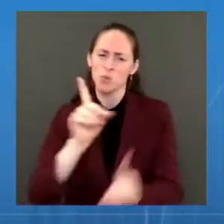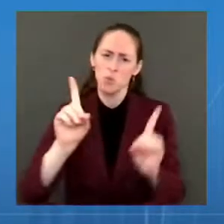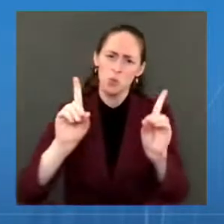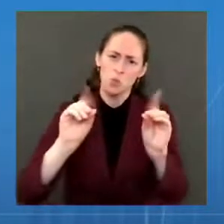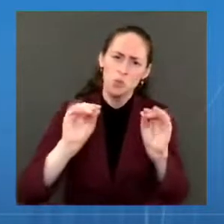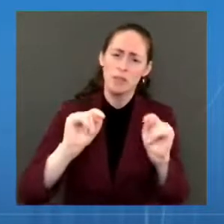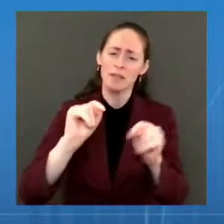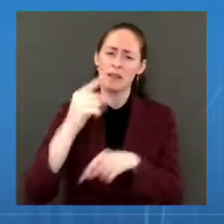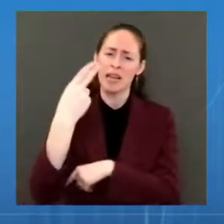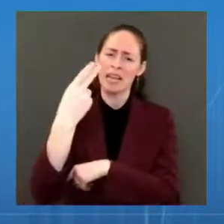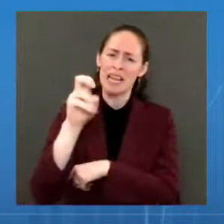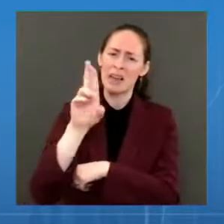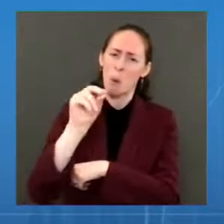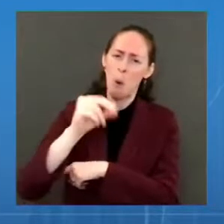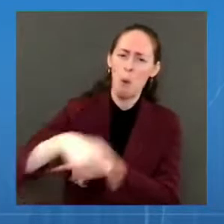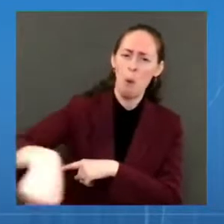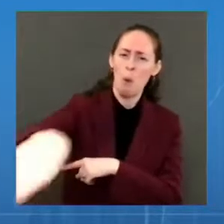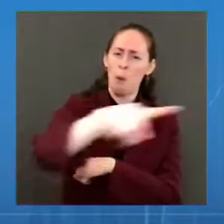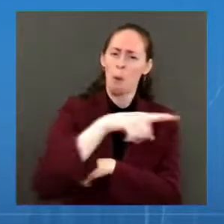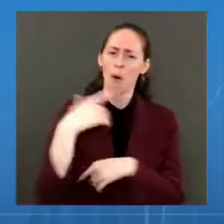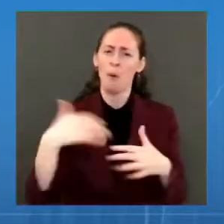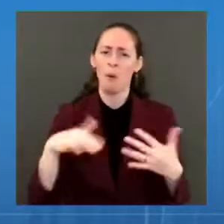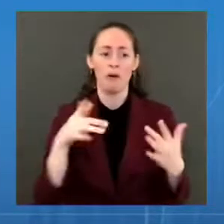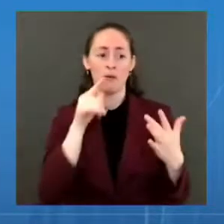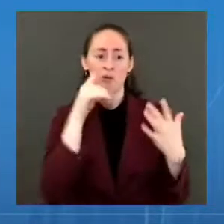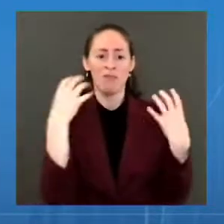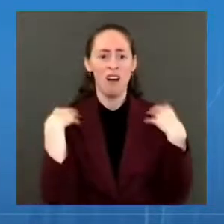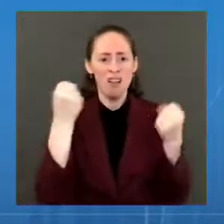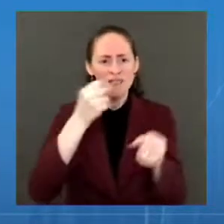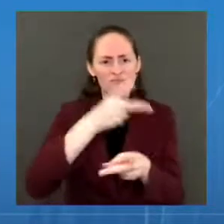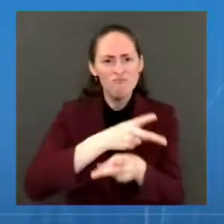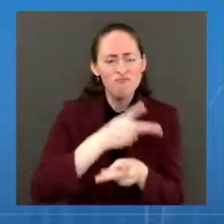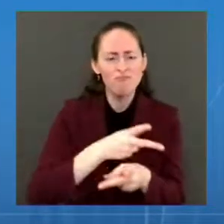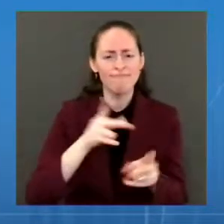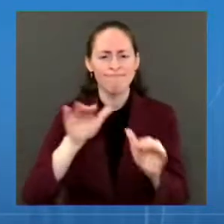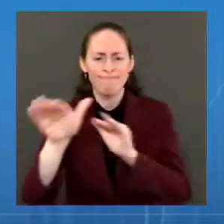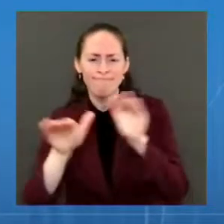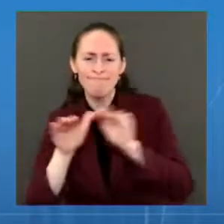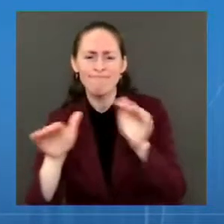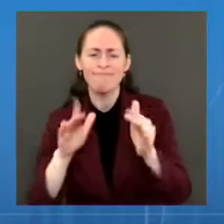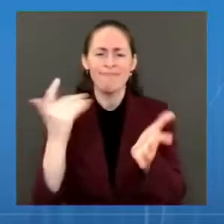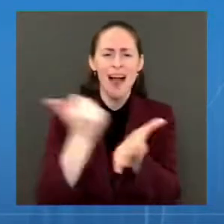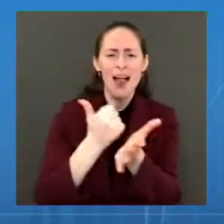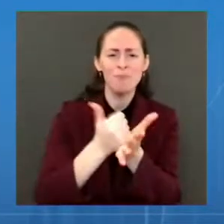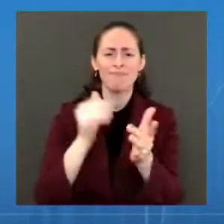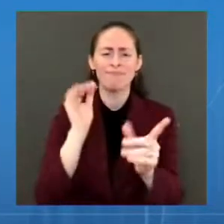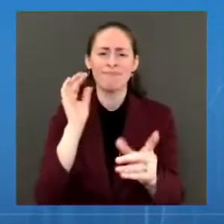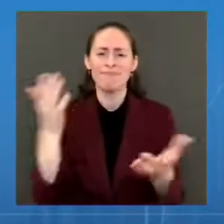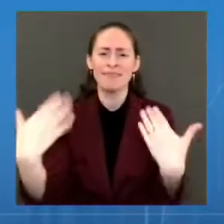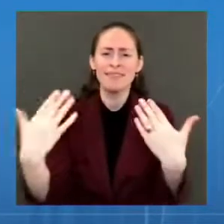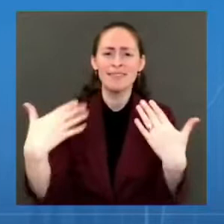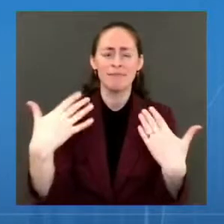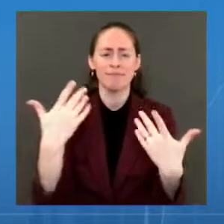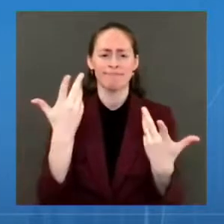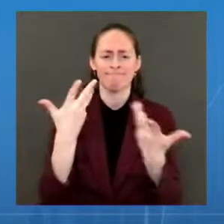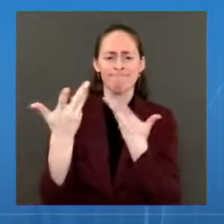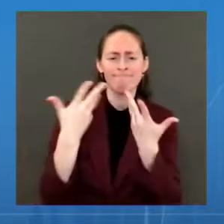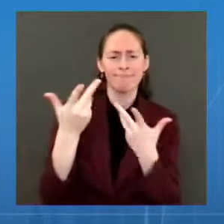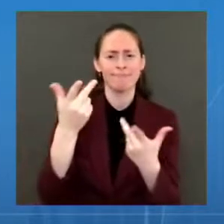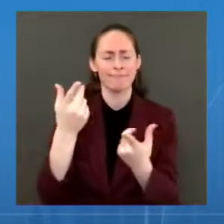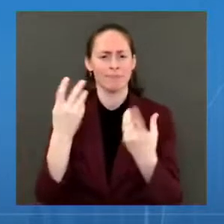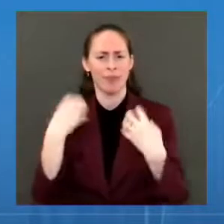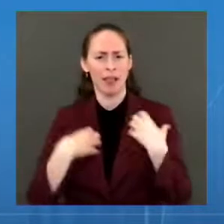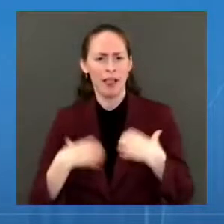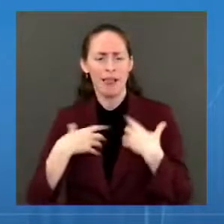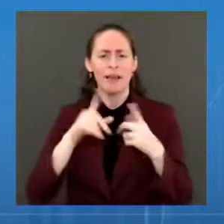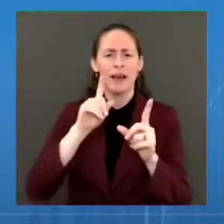officials, and others across the country to get people vaccinated and answer questions, and the president's whole of government effort to get